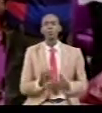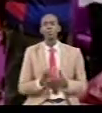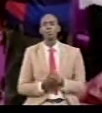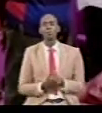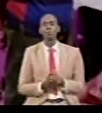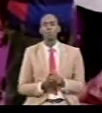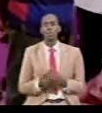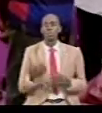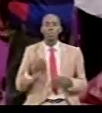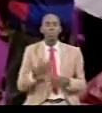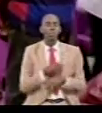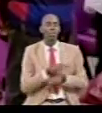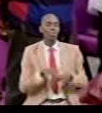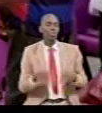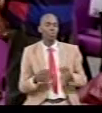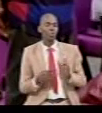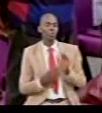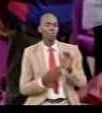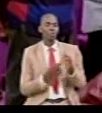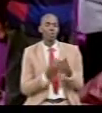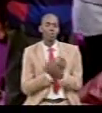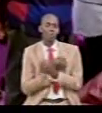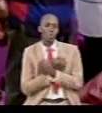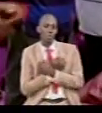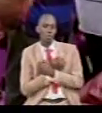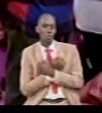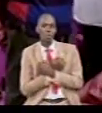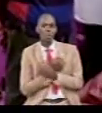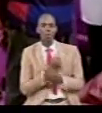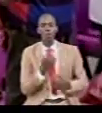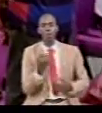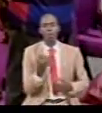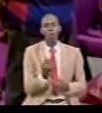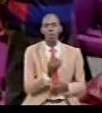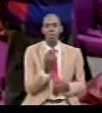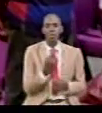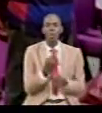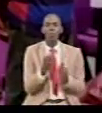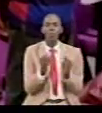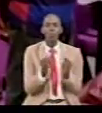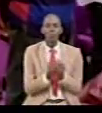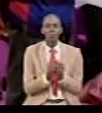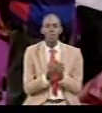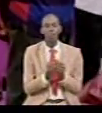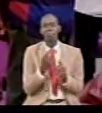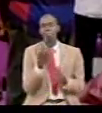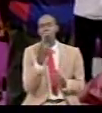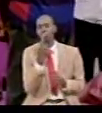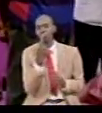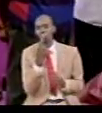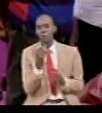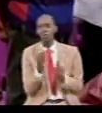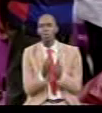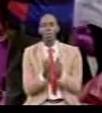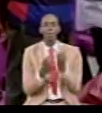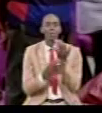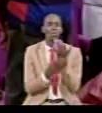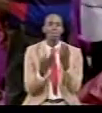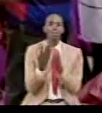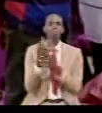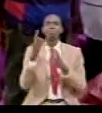We don't love only with the sound of the voice. We